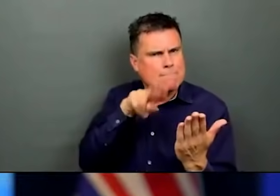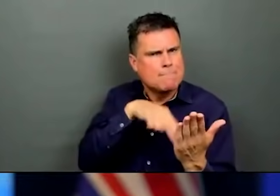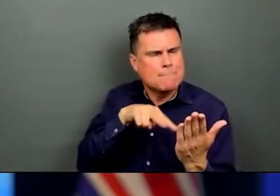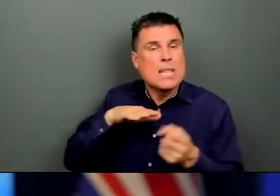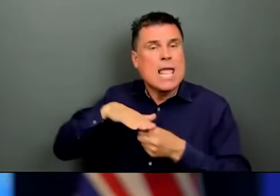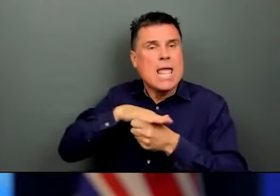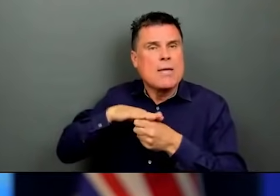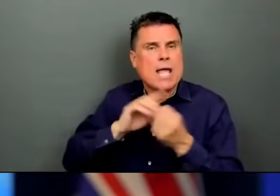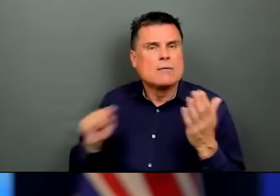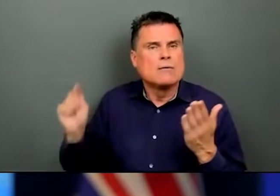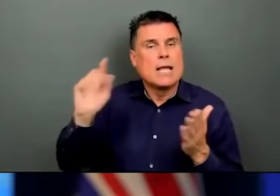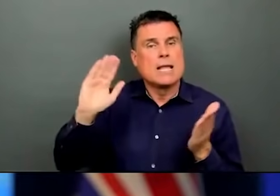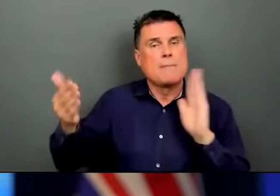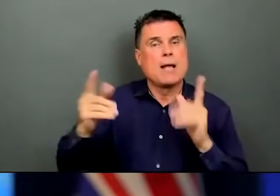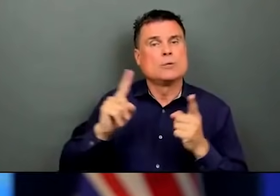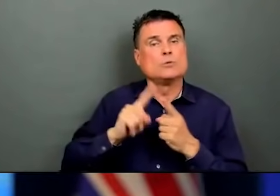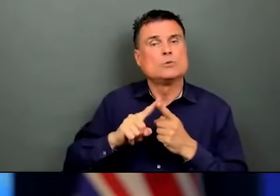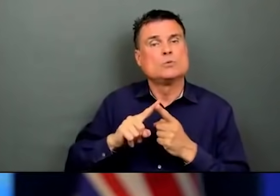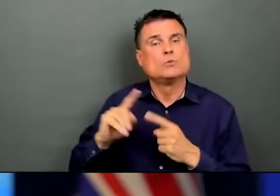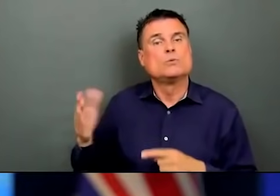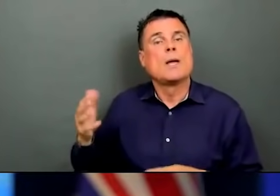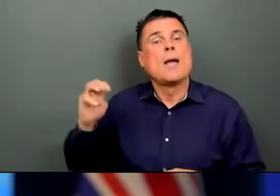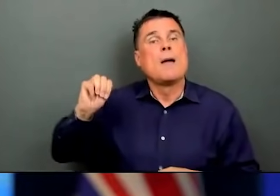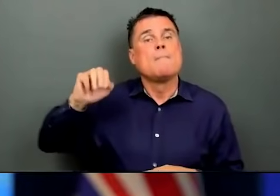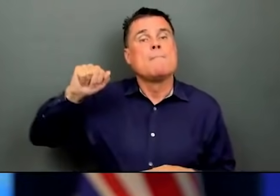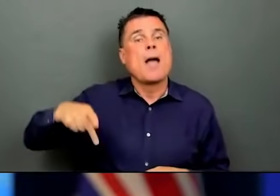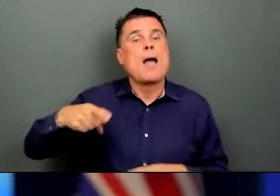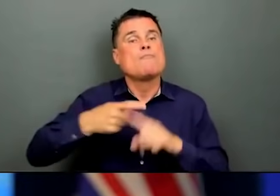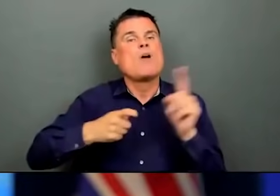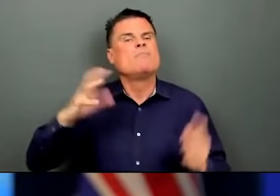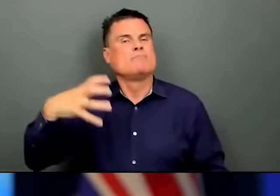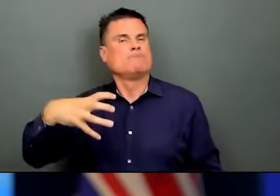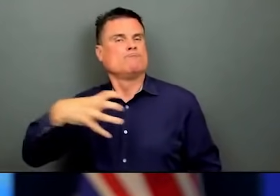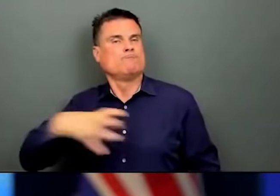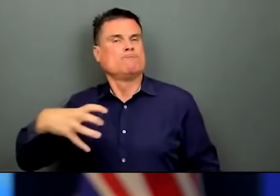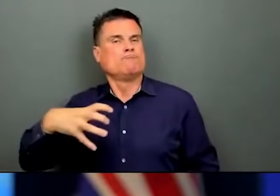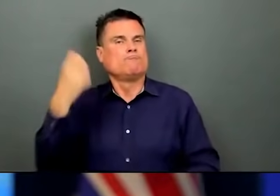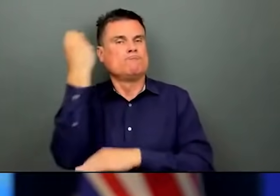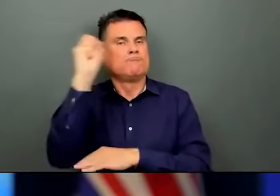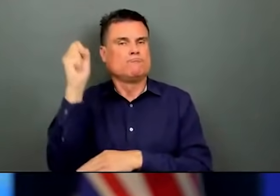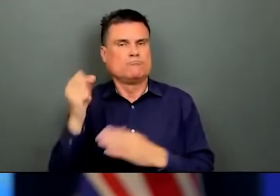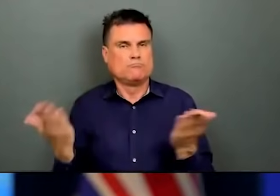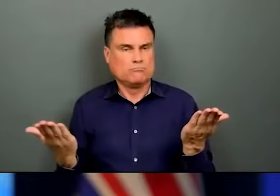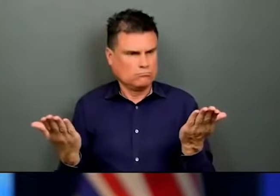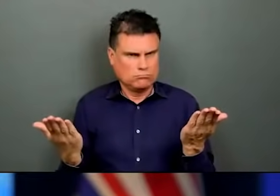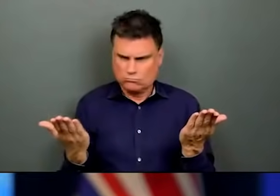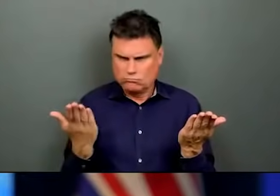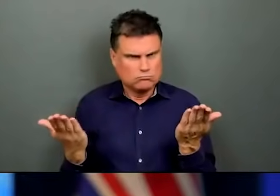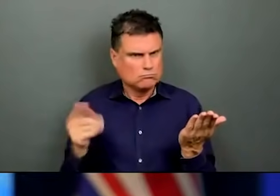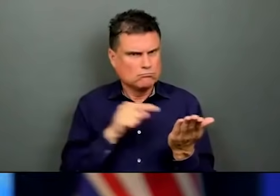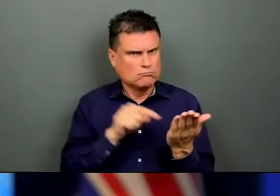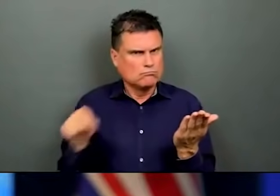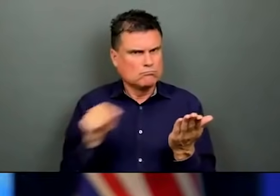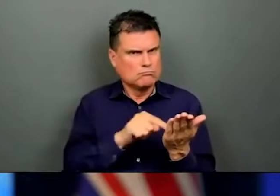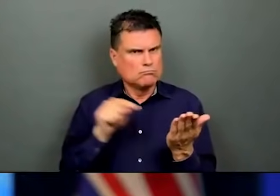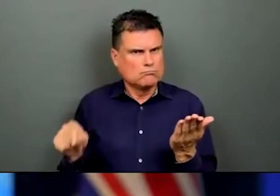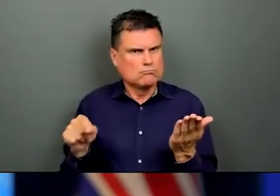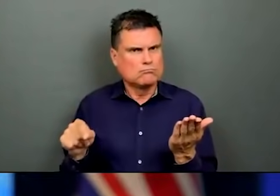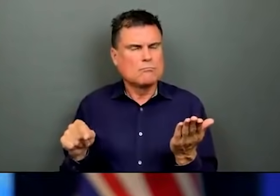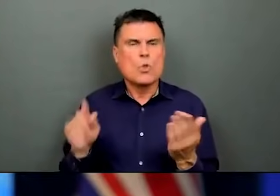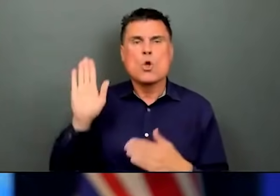and their zones. And I guess to build on Richard's question, what would you say to people who are, standing